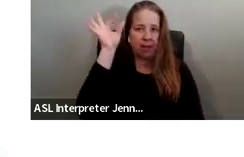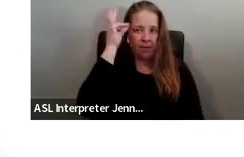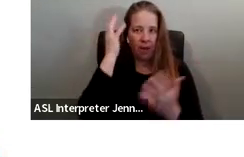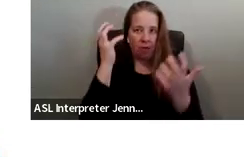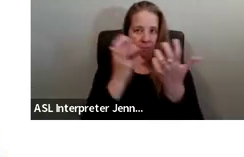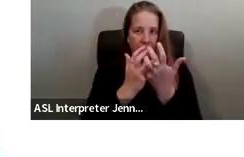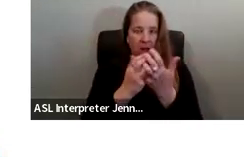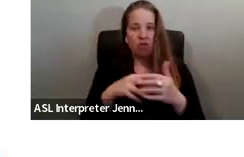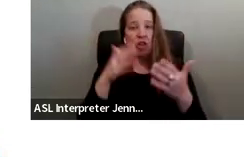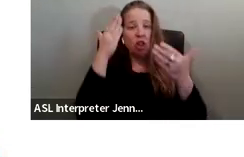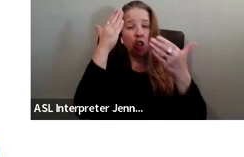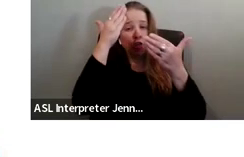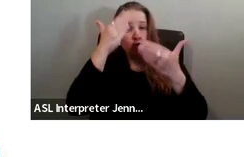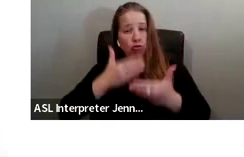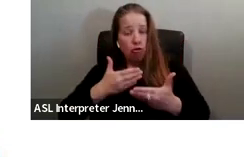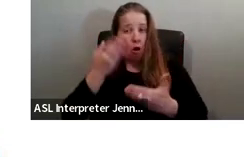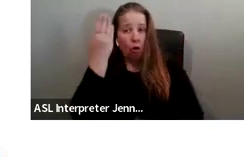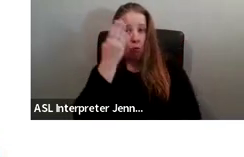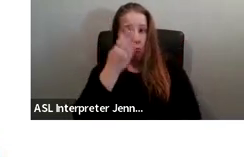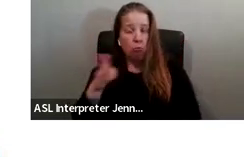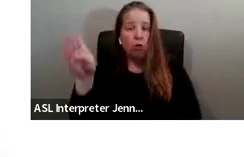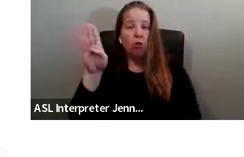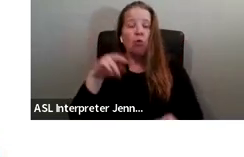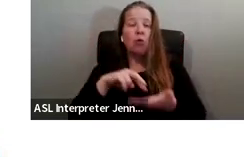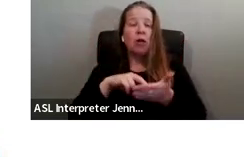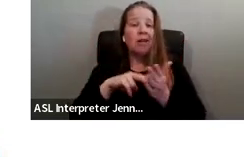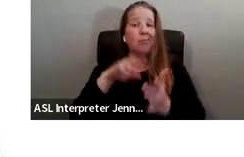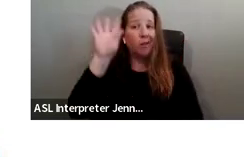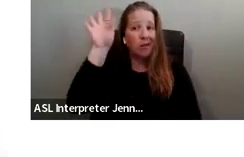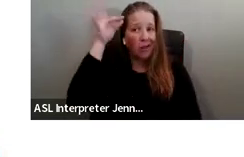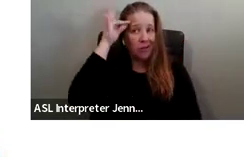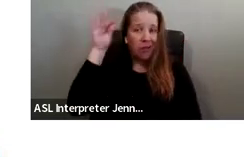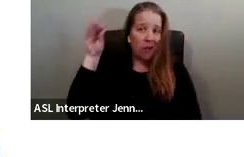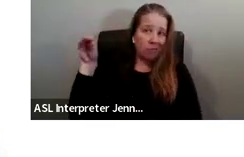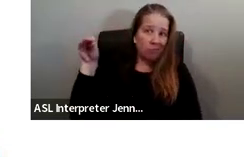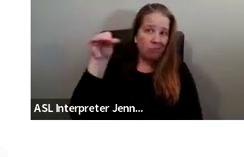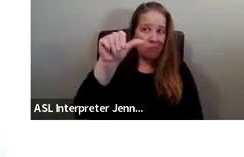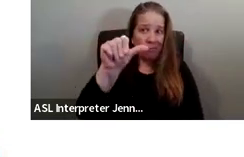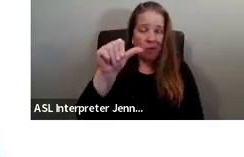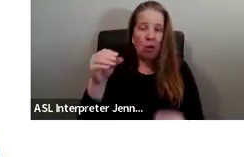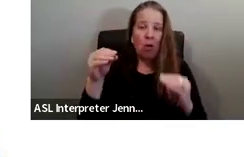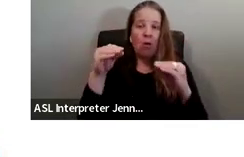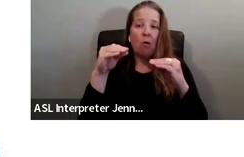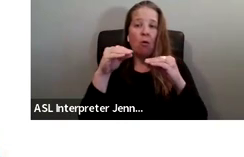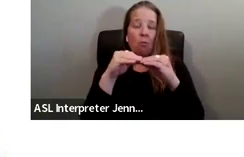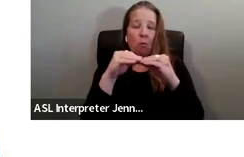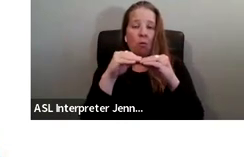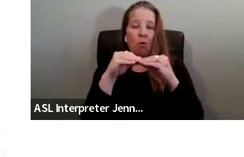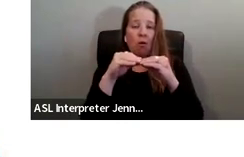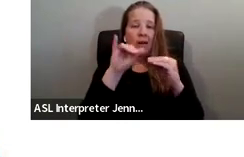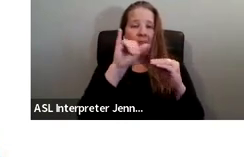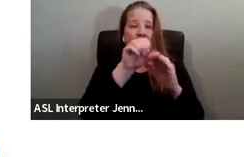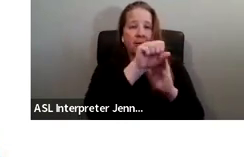the darker, deep navy blue shades means the federal government contributes more to that